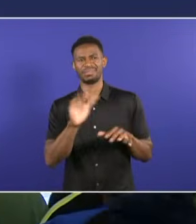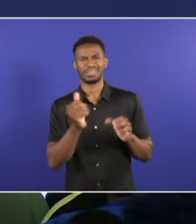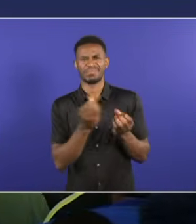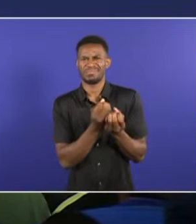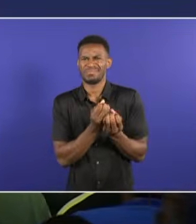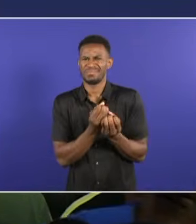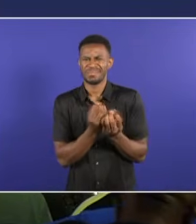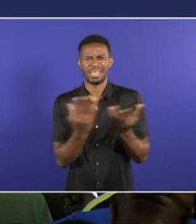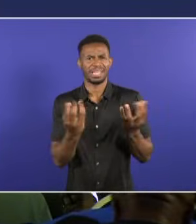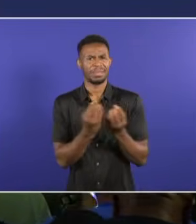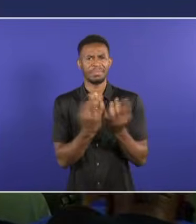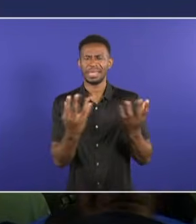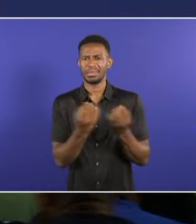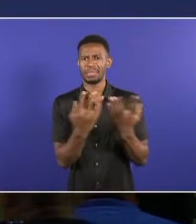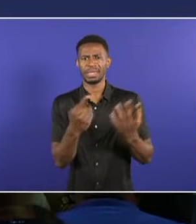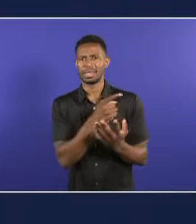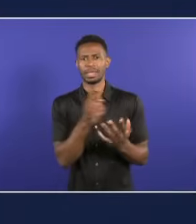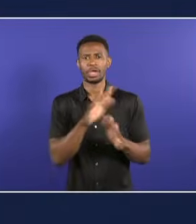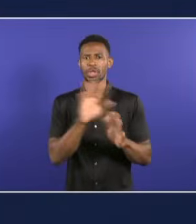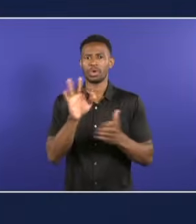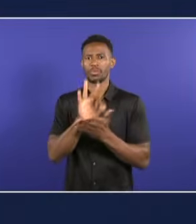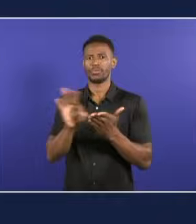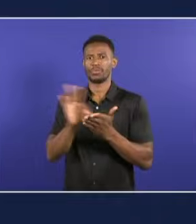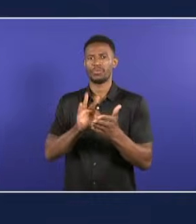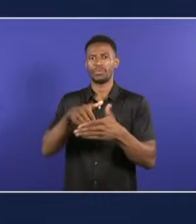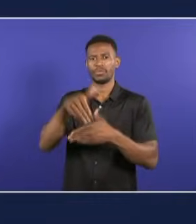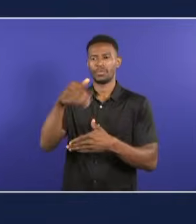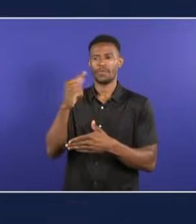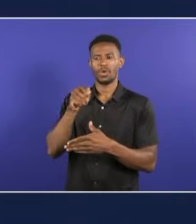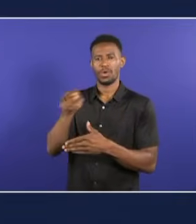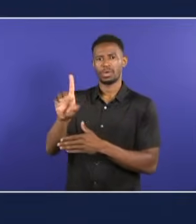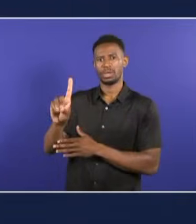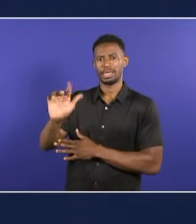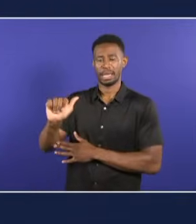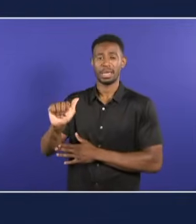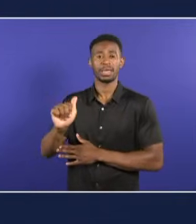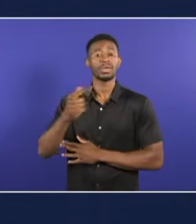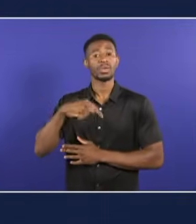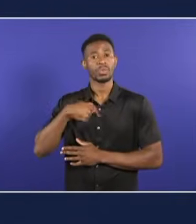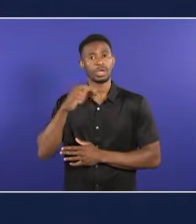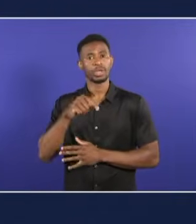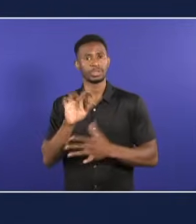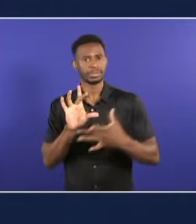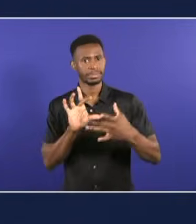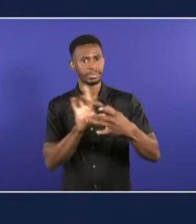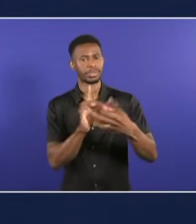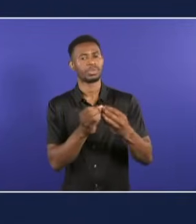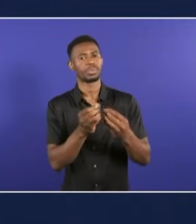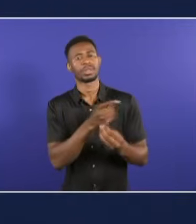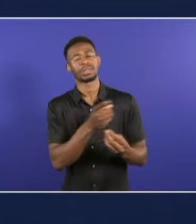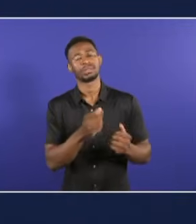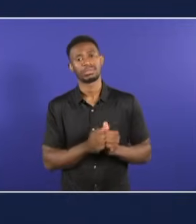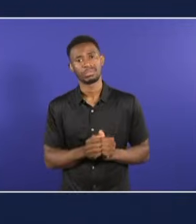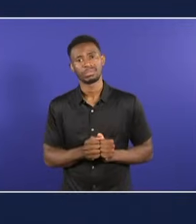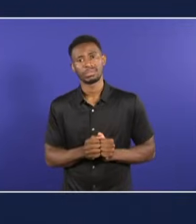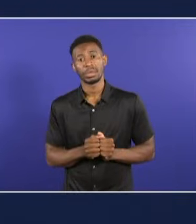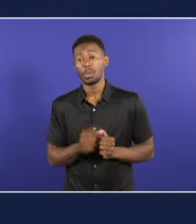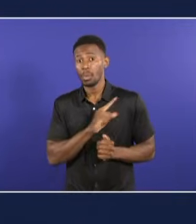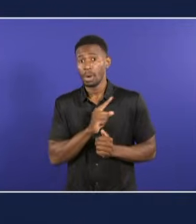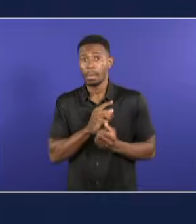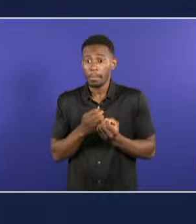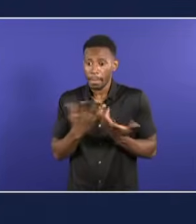have not yet voted for us. Most people already agree that the DA governs better than anyone